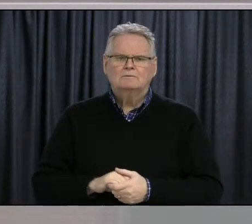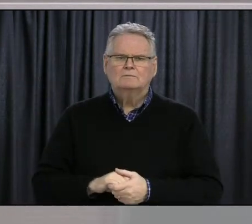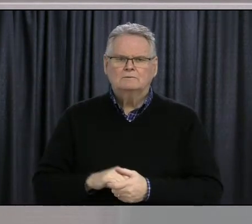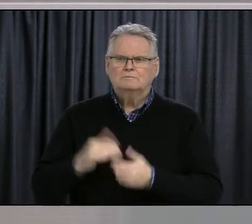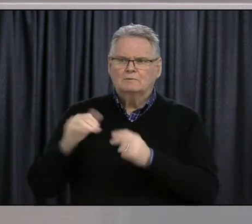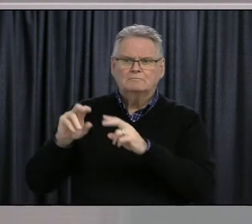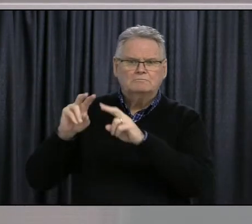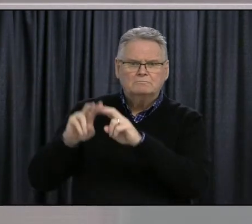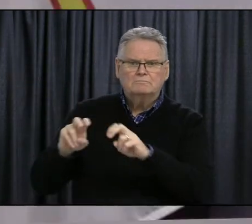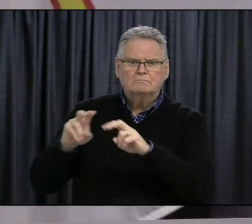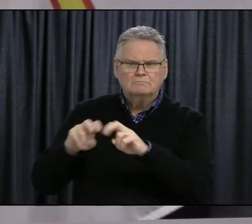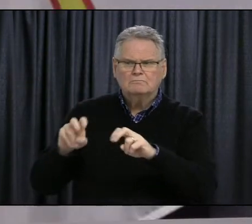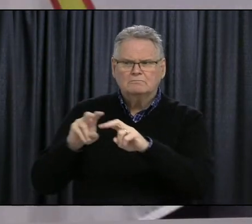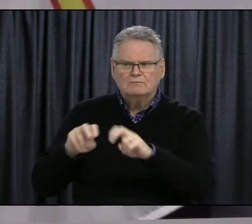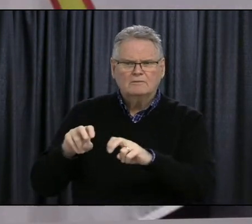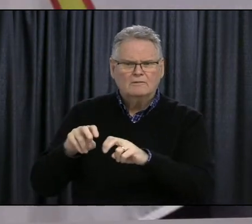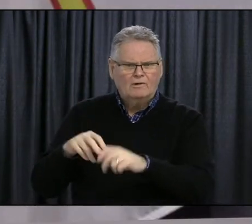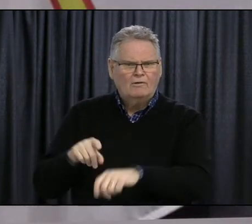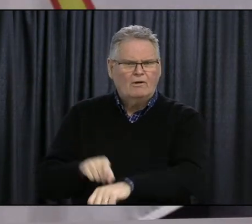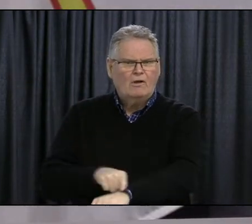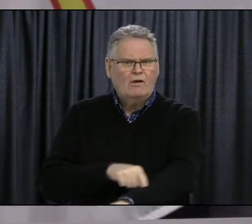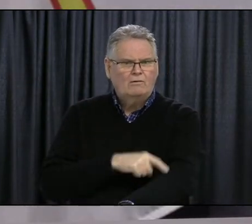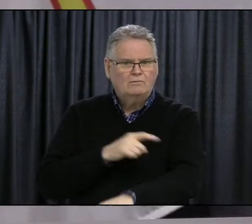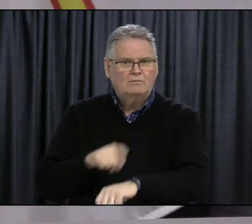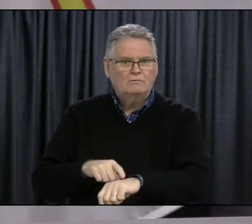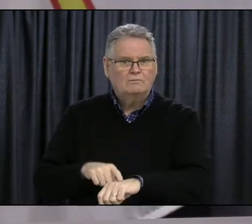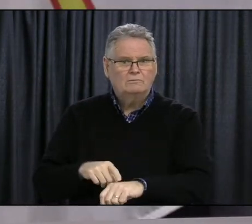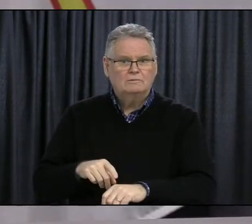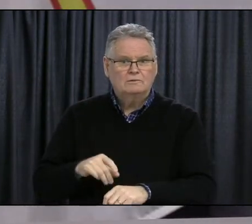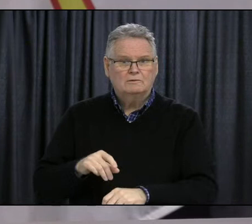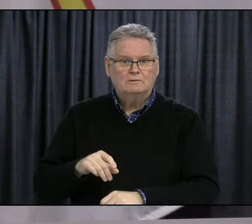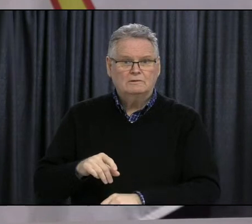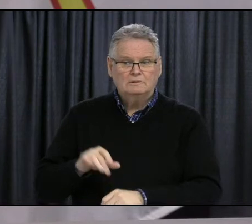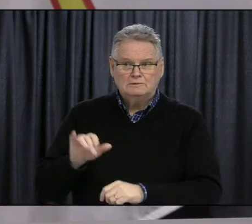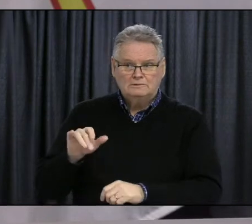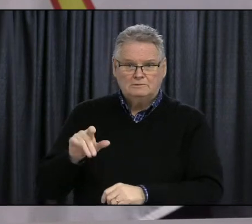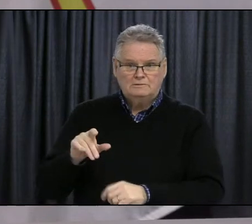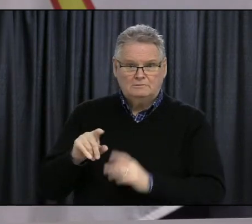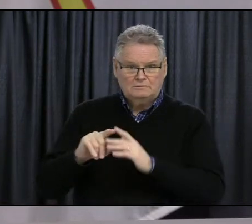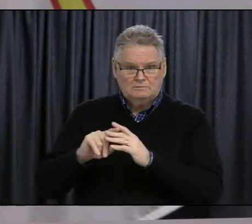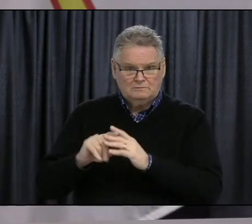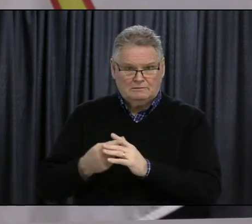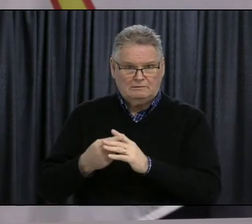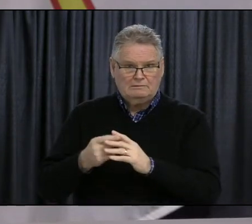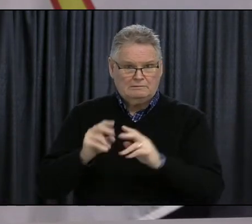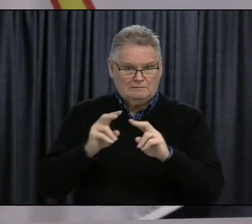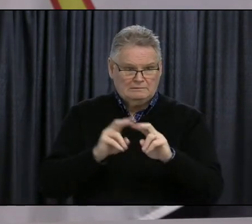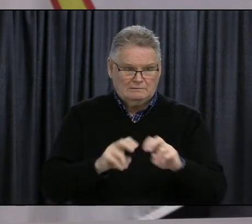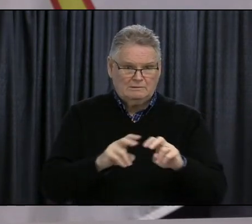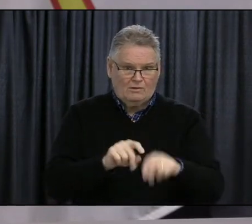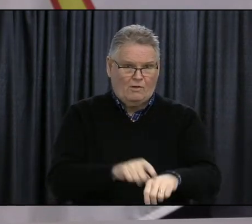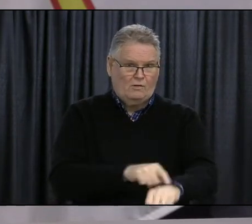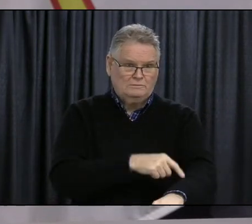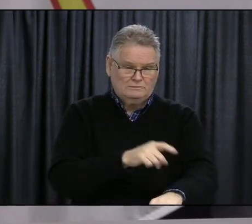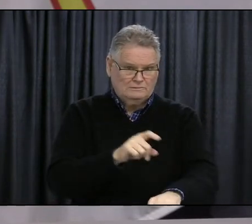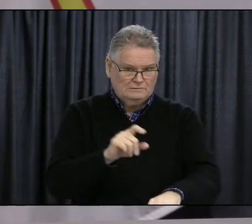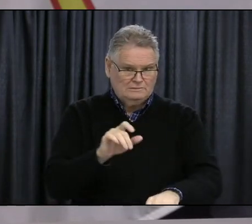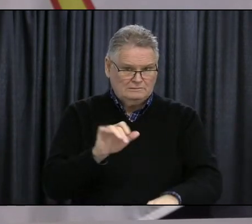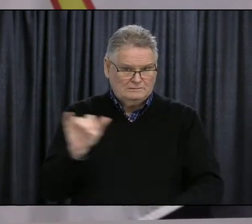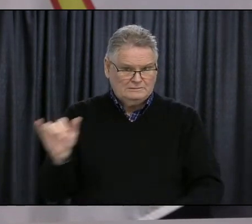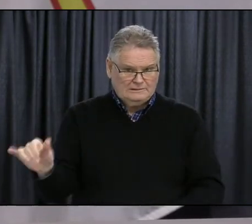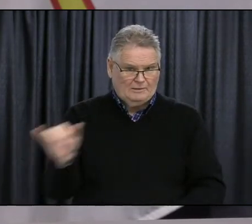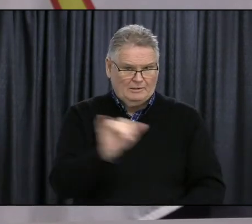already started in this case? Oh yes, yes. There's all cases that have